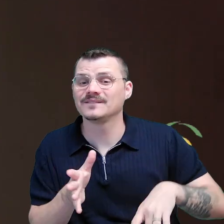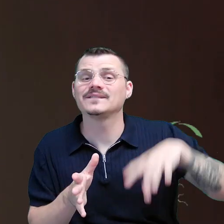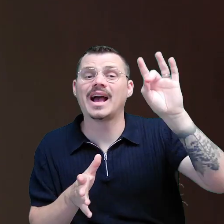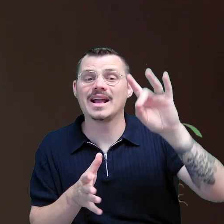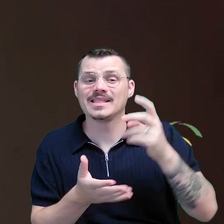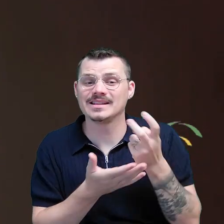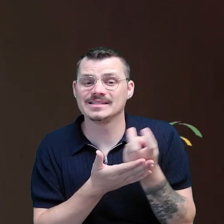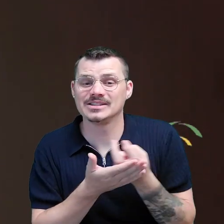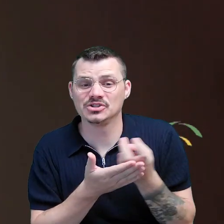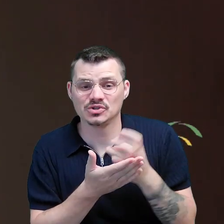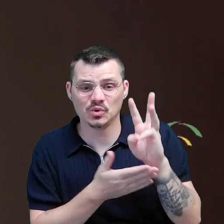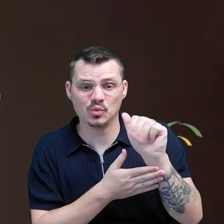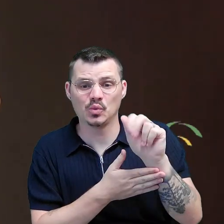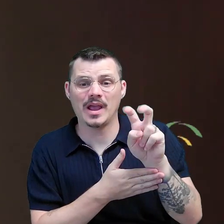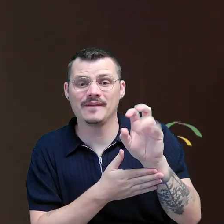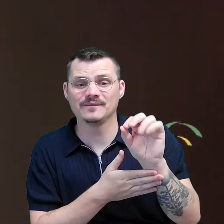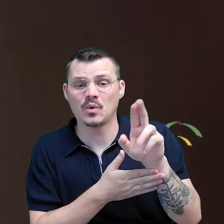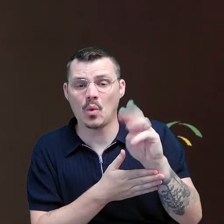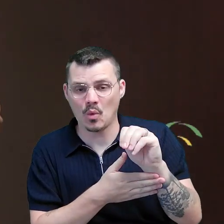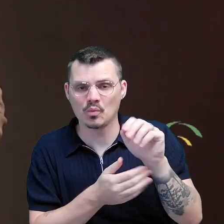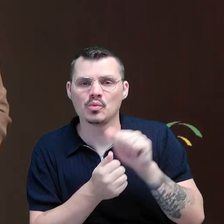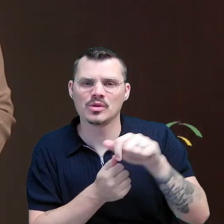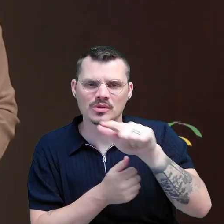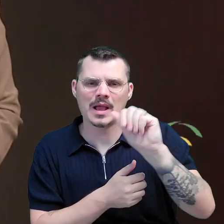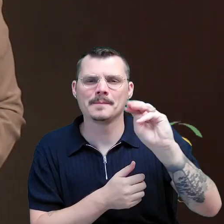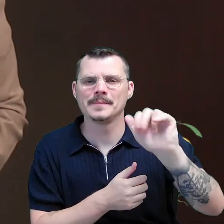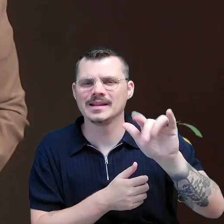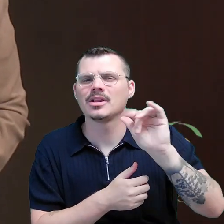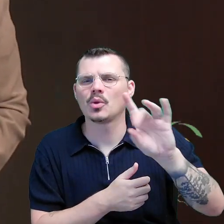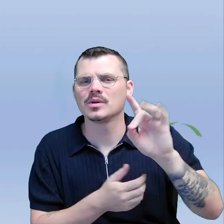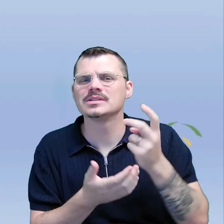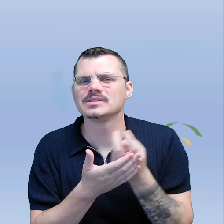seizure waveform in people with amygdaloid seizures.